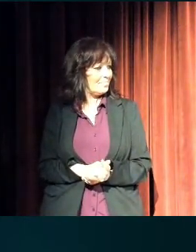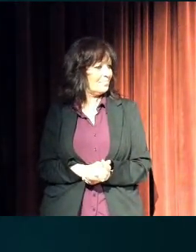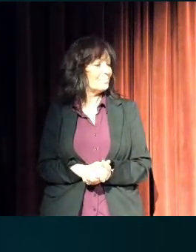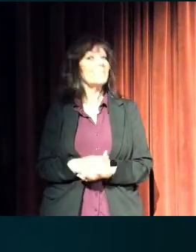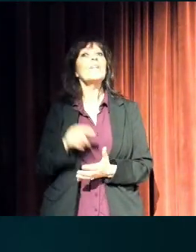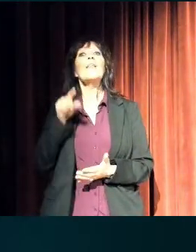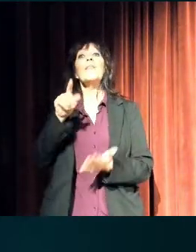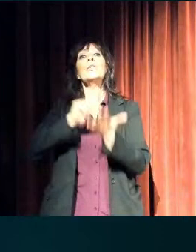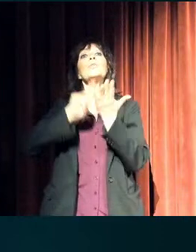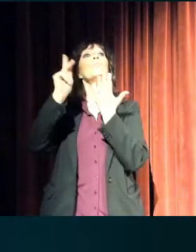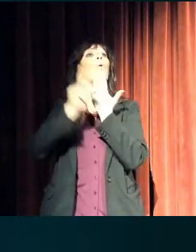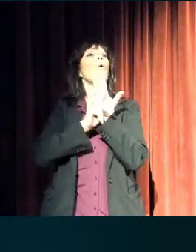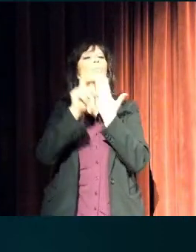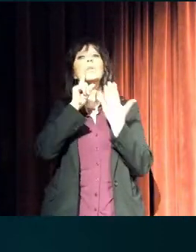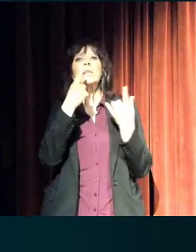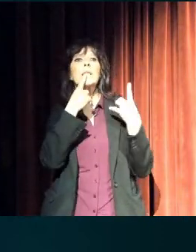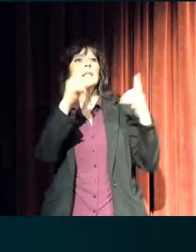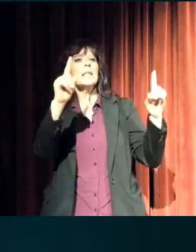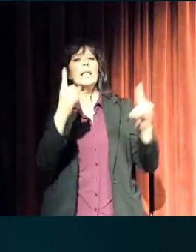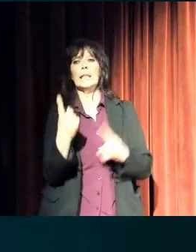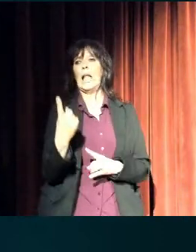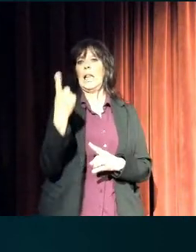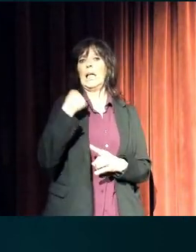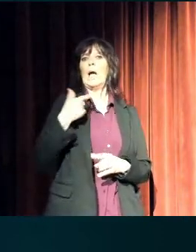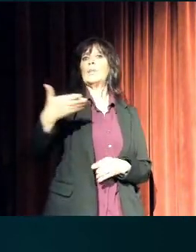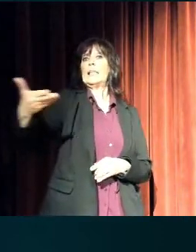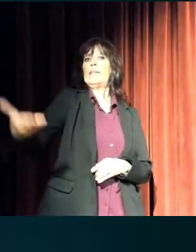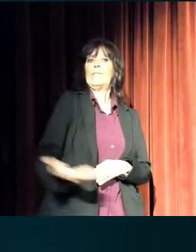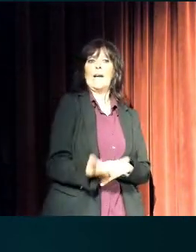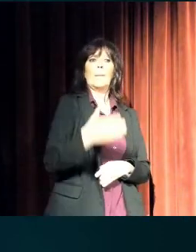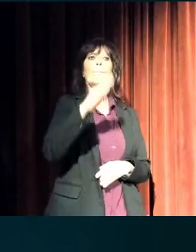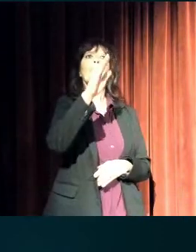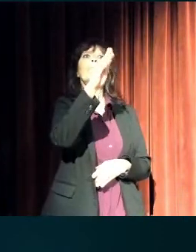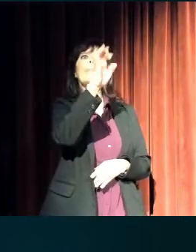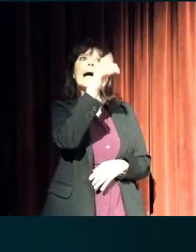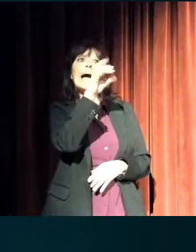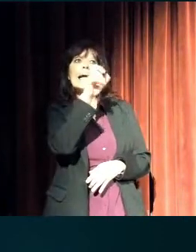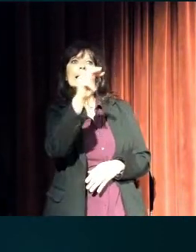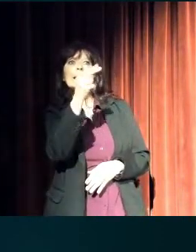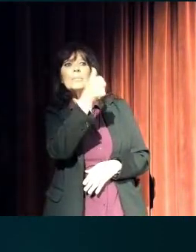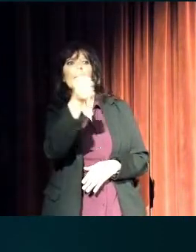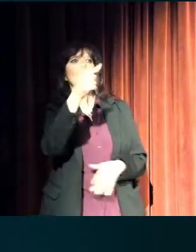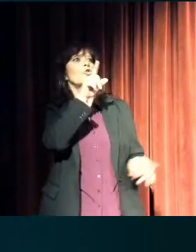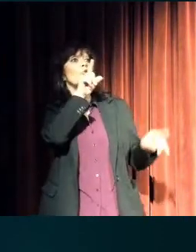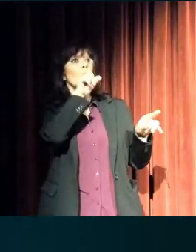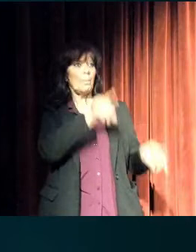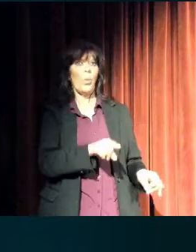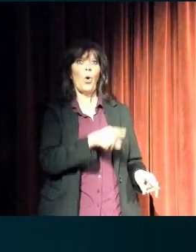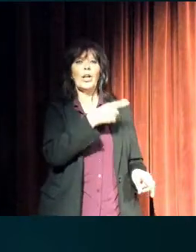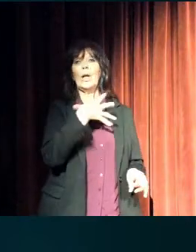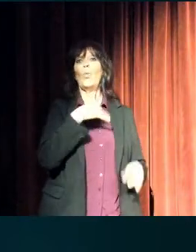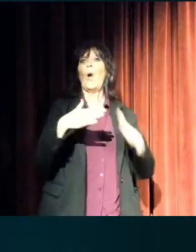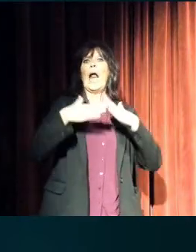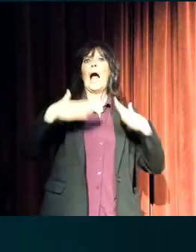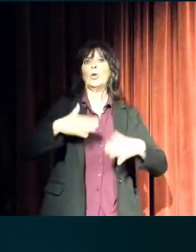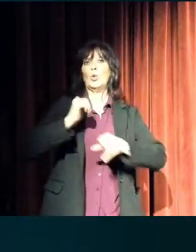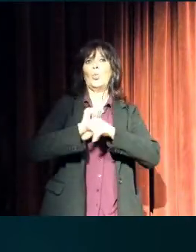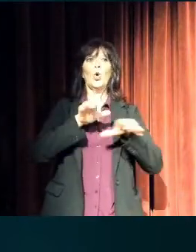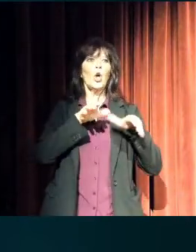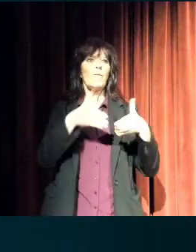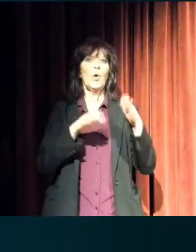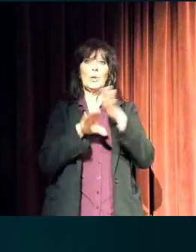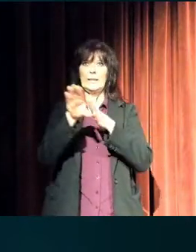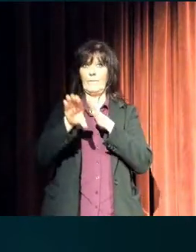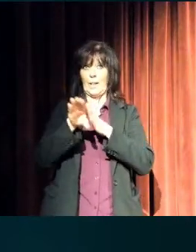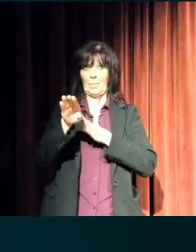This program is such a success that last year I was invited by the Biden administration to report about it at a White House Workforce